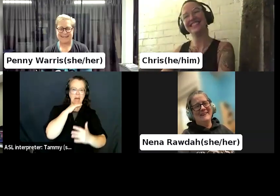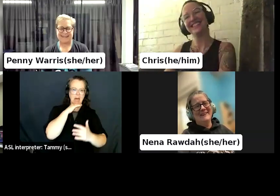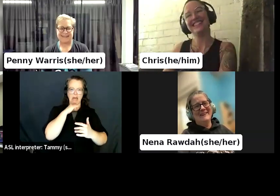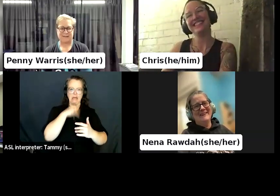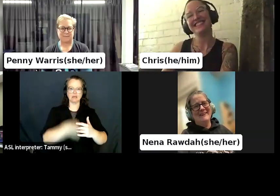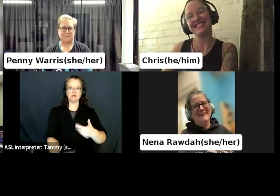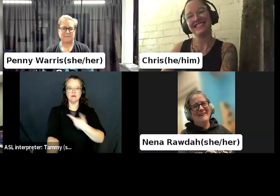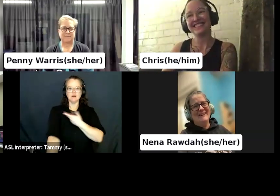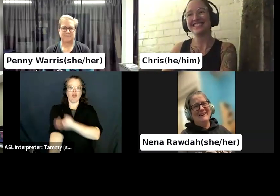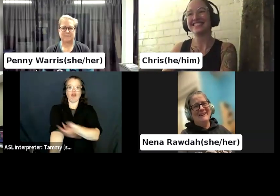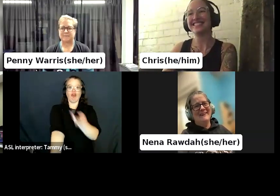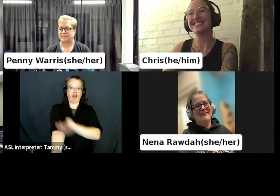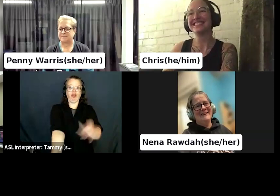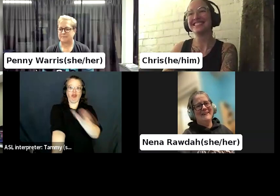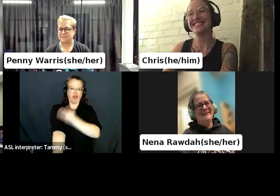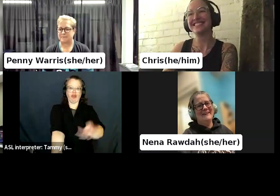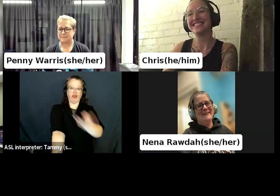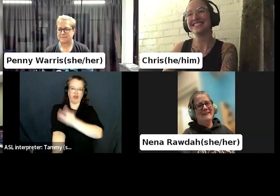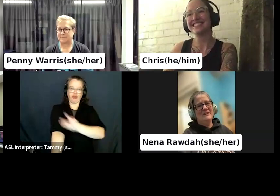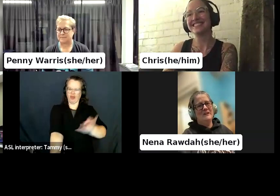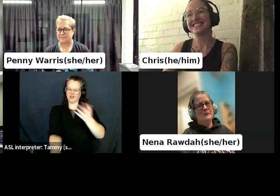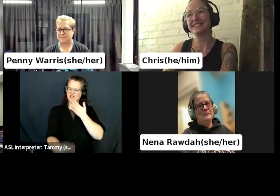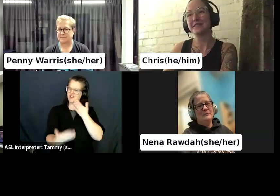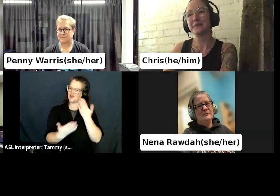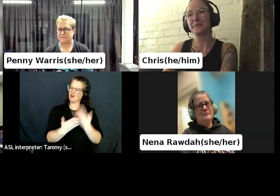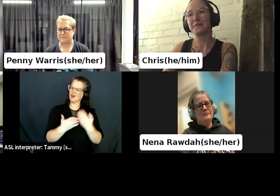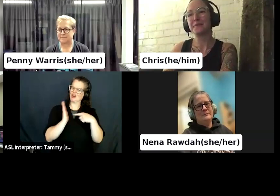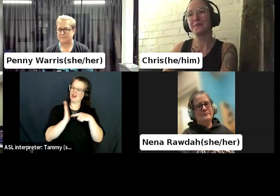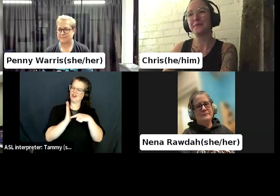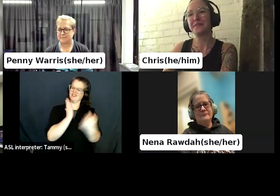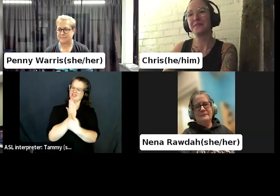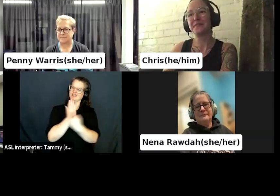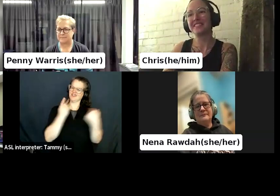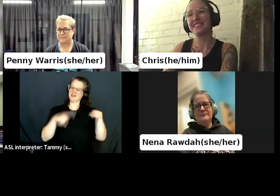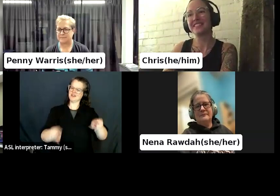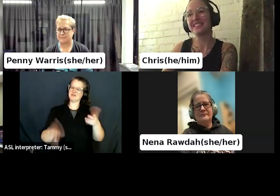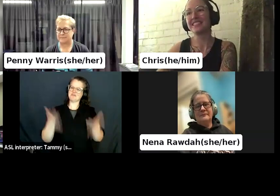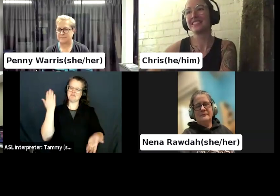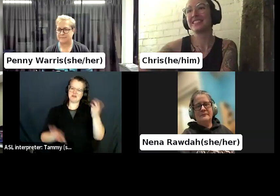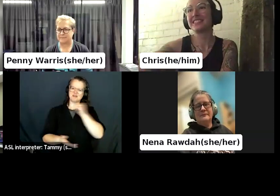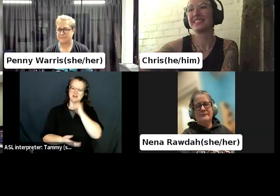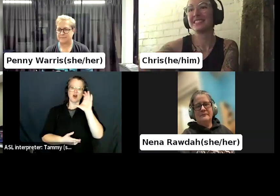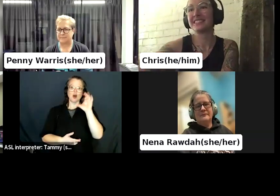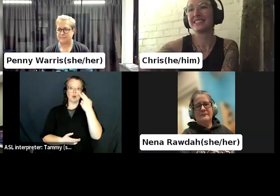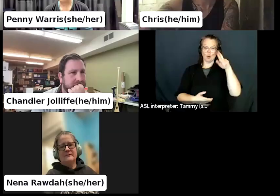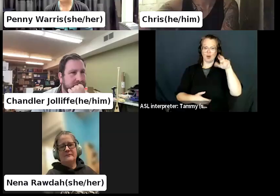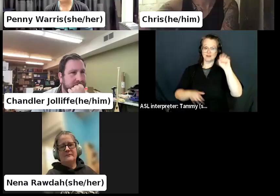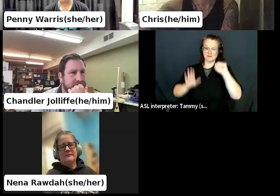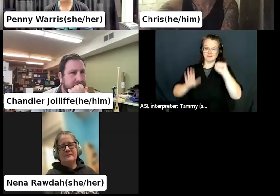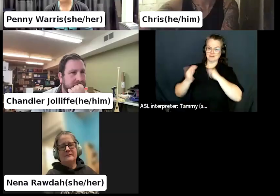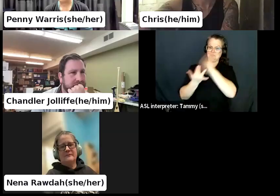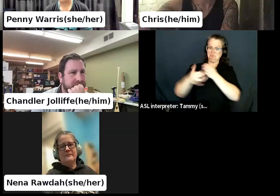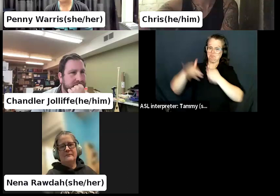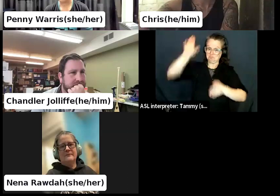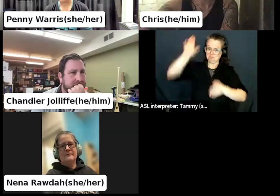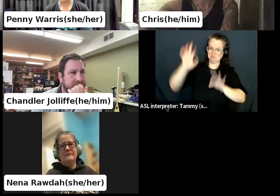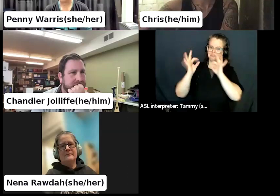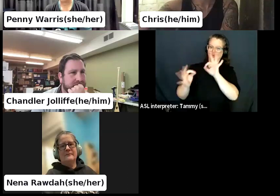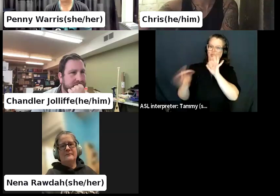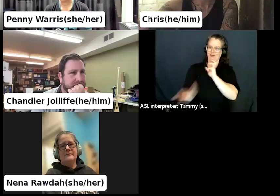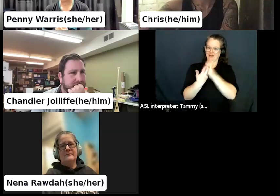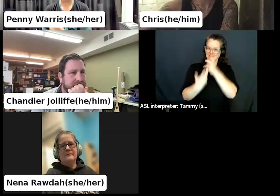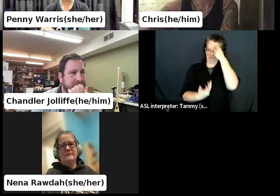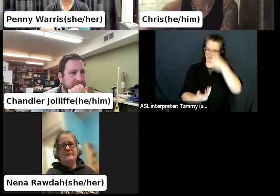Uh, the Seba. Yeah. We, we injured quite a time there without the CBA in